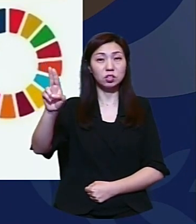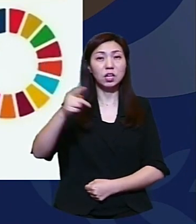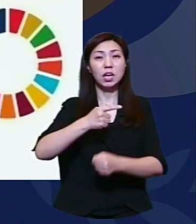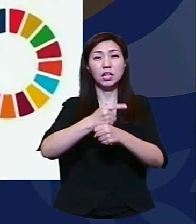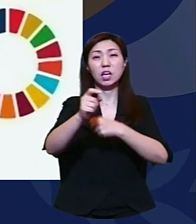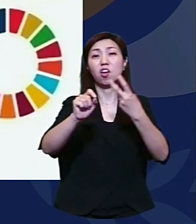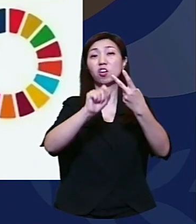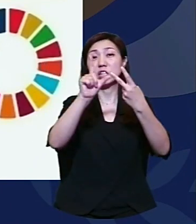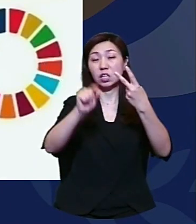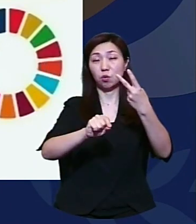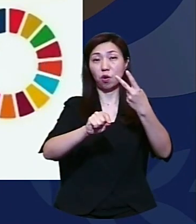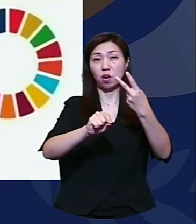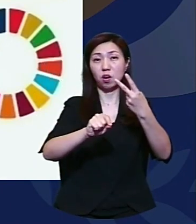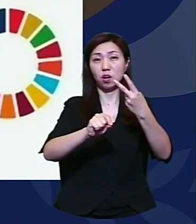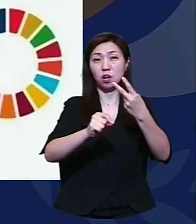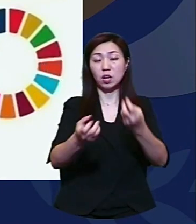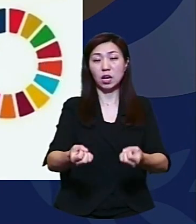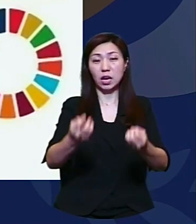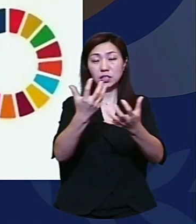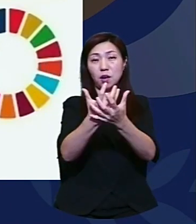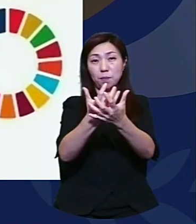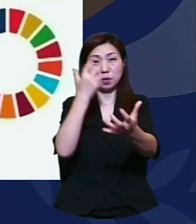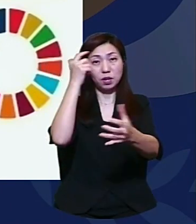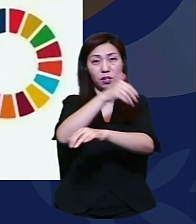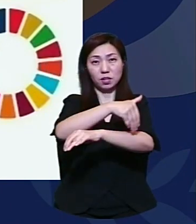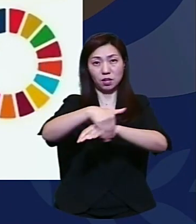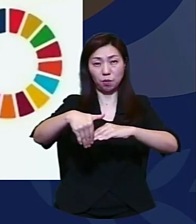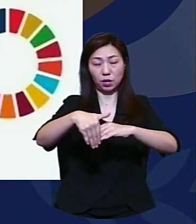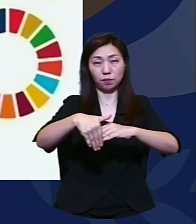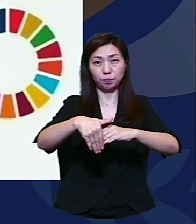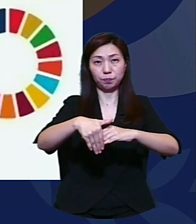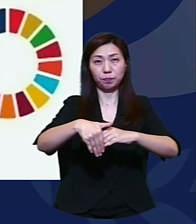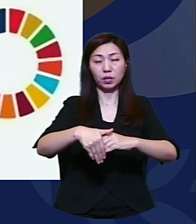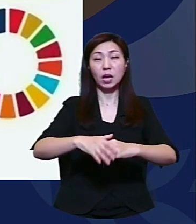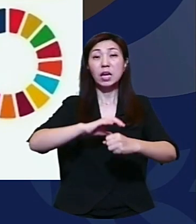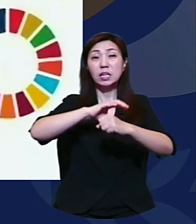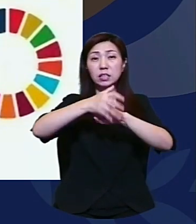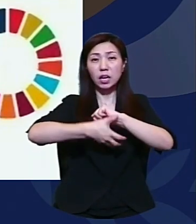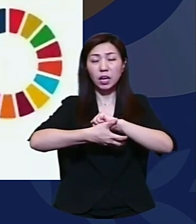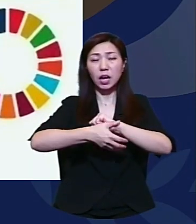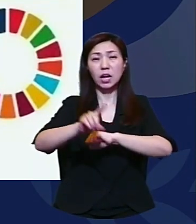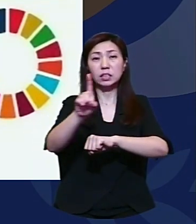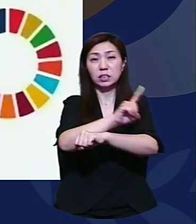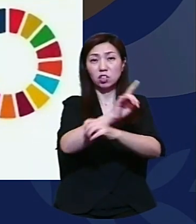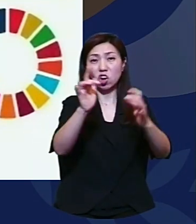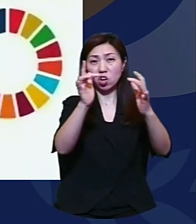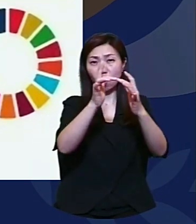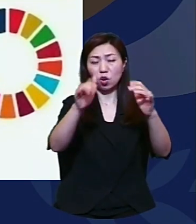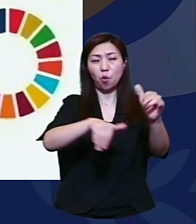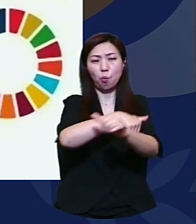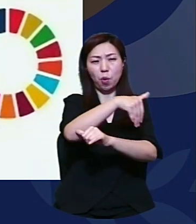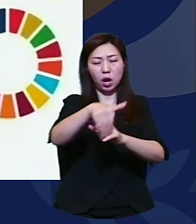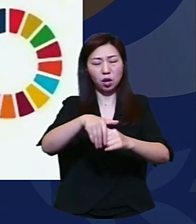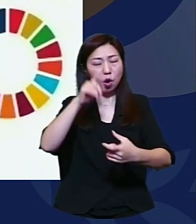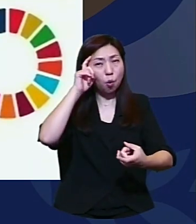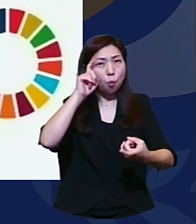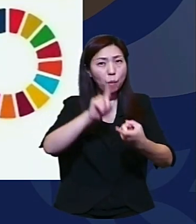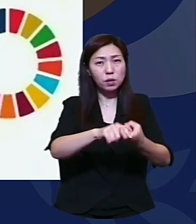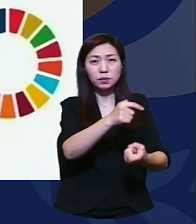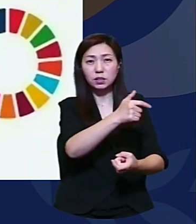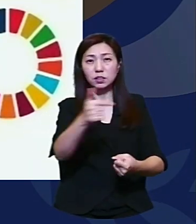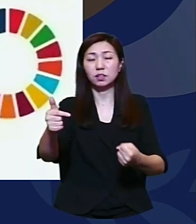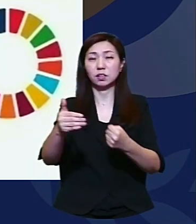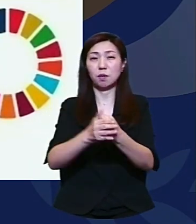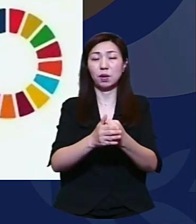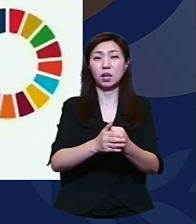when the whole world is focused on the vital importance of digital platforms. And this conference gives us the opportunity, a once